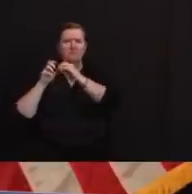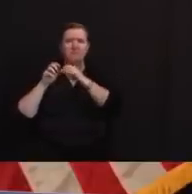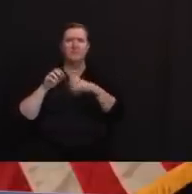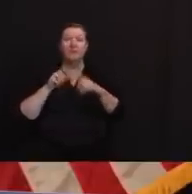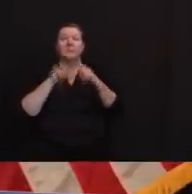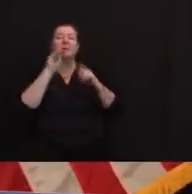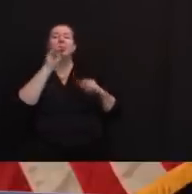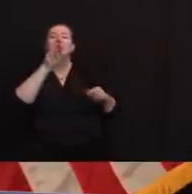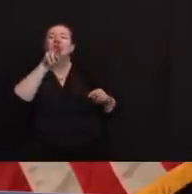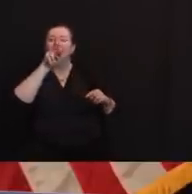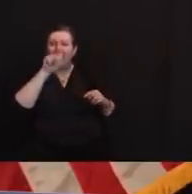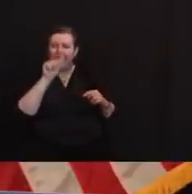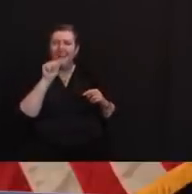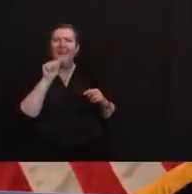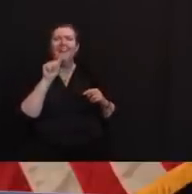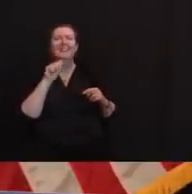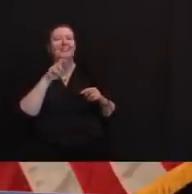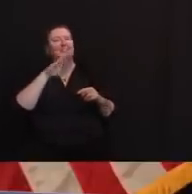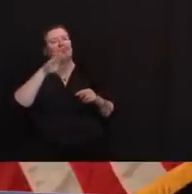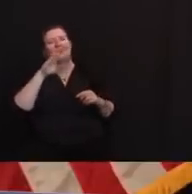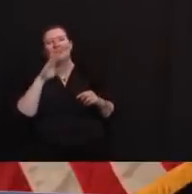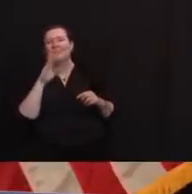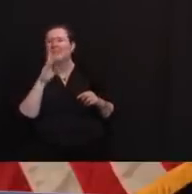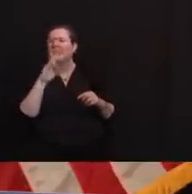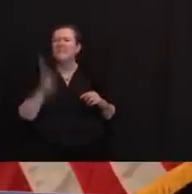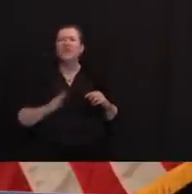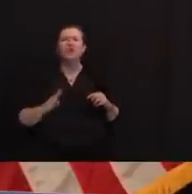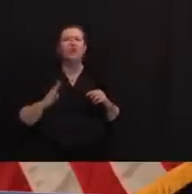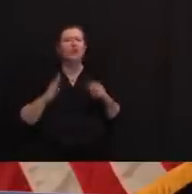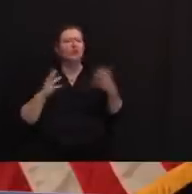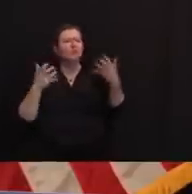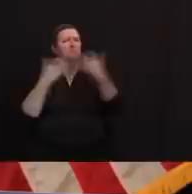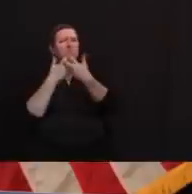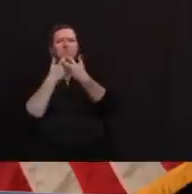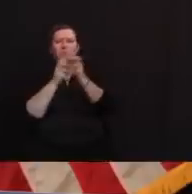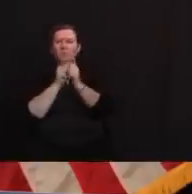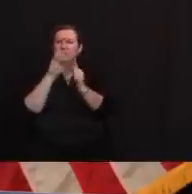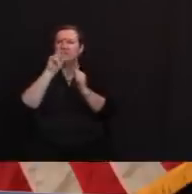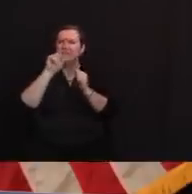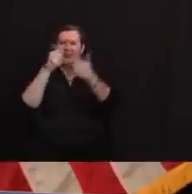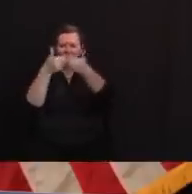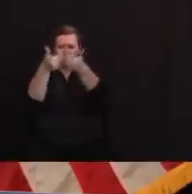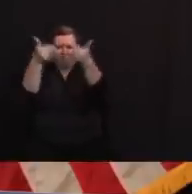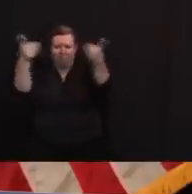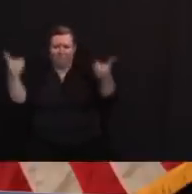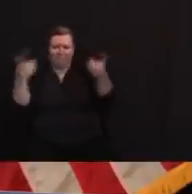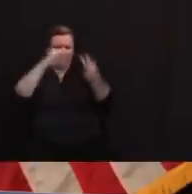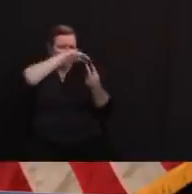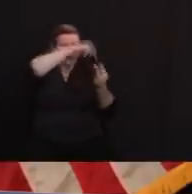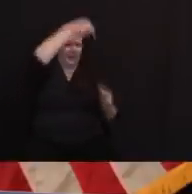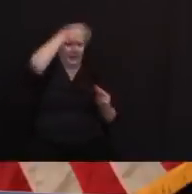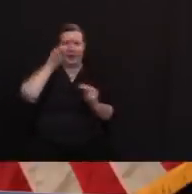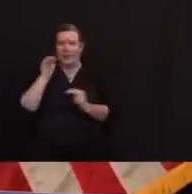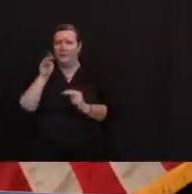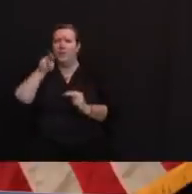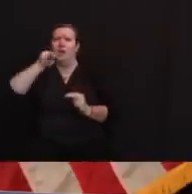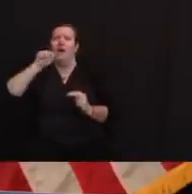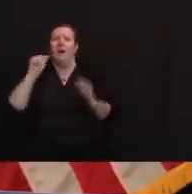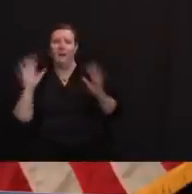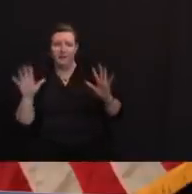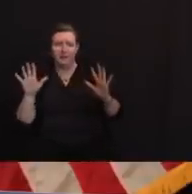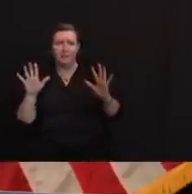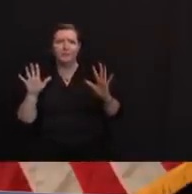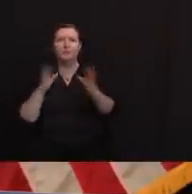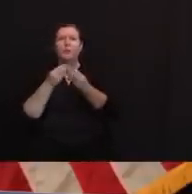is never incorporated into the nucleus, where the DNA is, and in fact is broken down within about 48 hours and then disappears from the